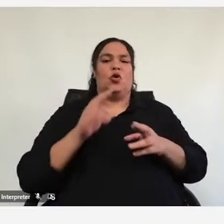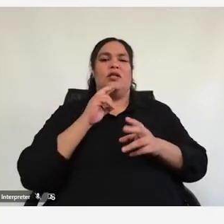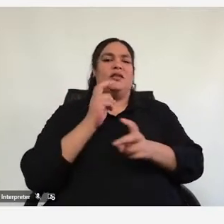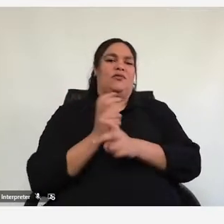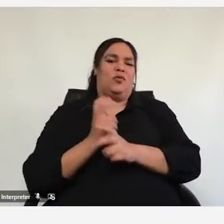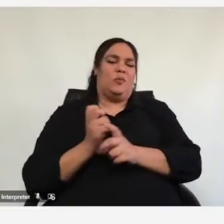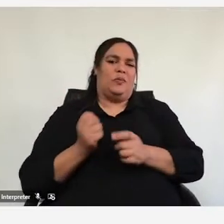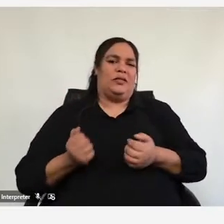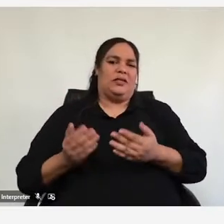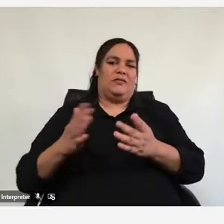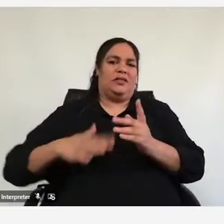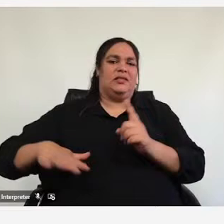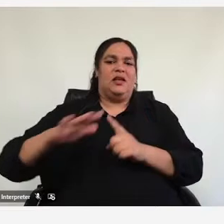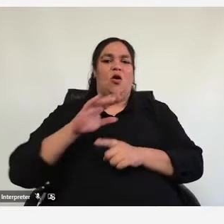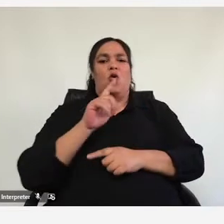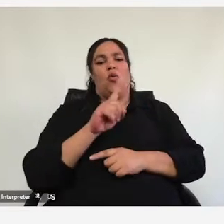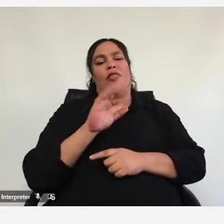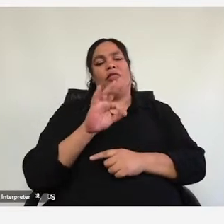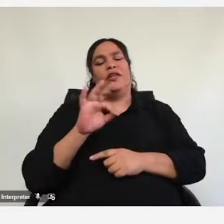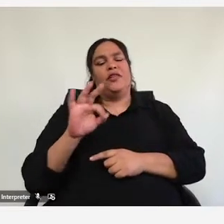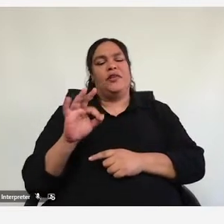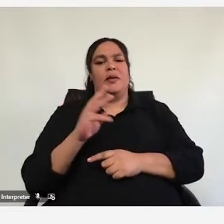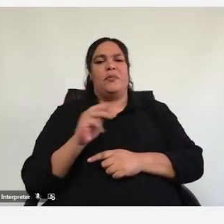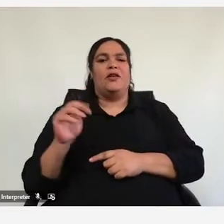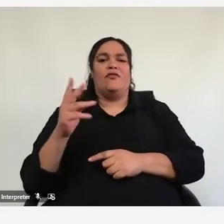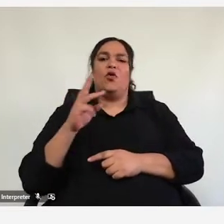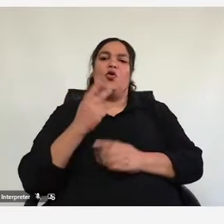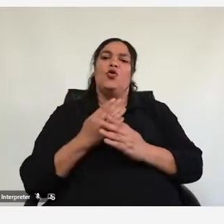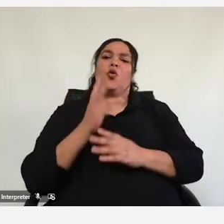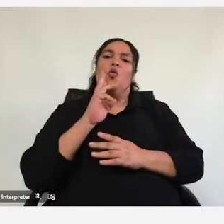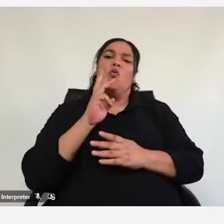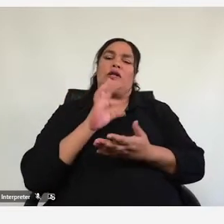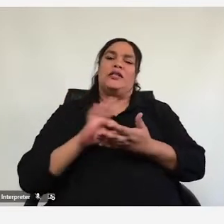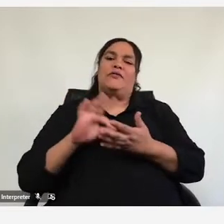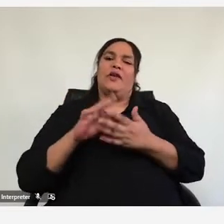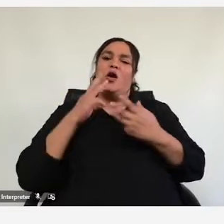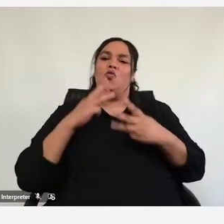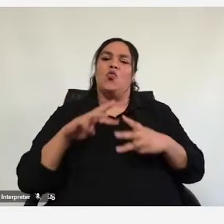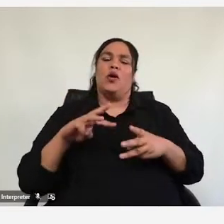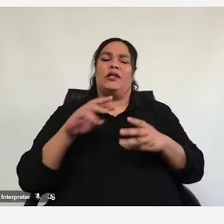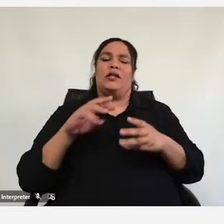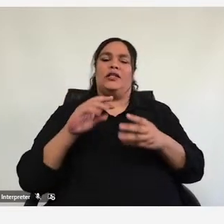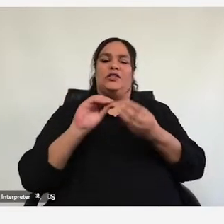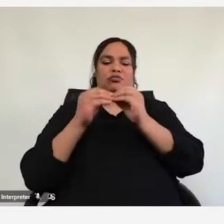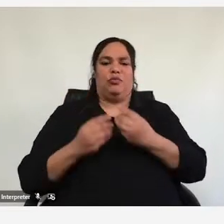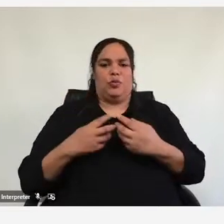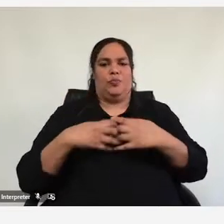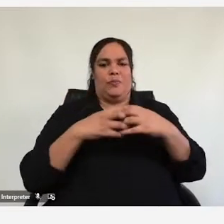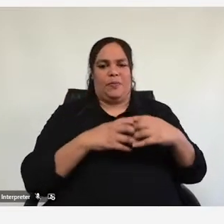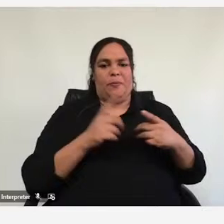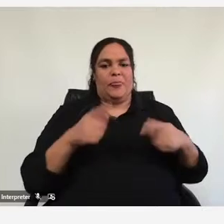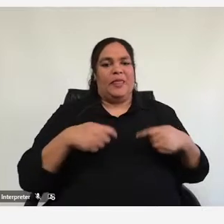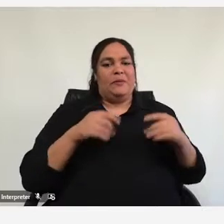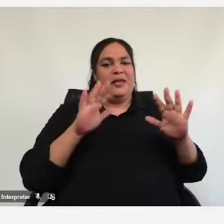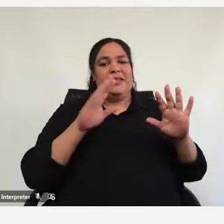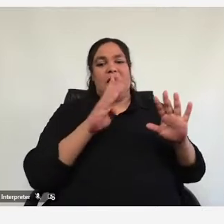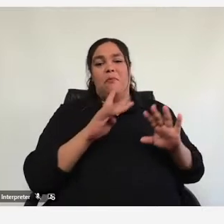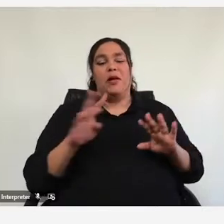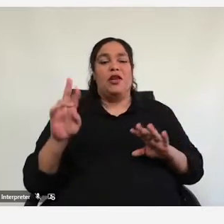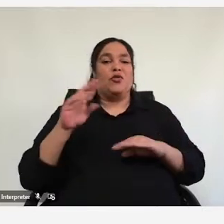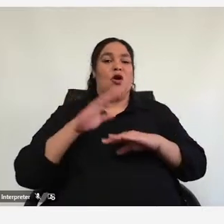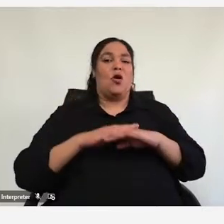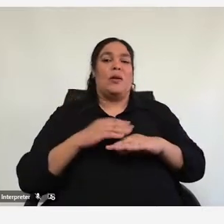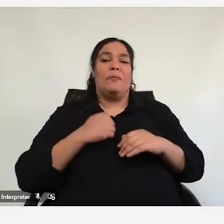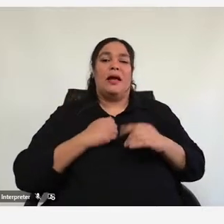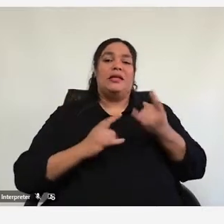settlements, 133 million rand for new water, sanitation and waste installations. It is spending 10 billion rand on the My